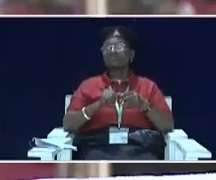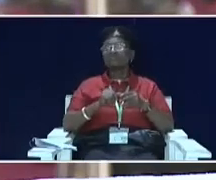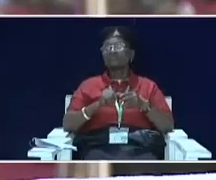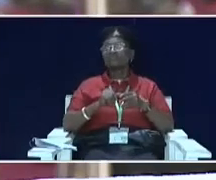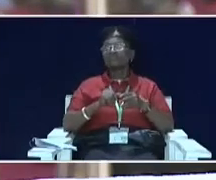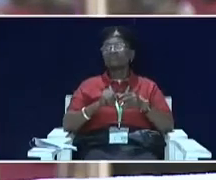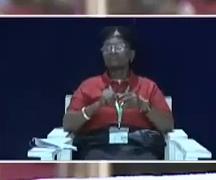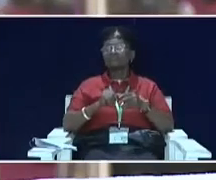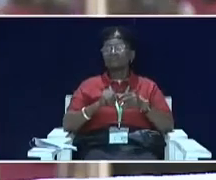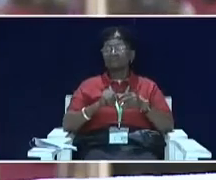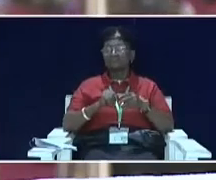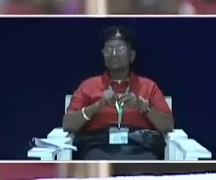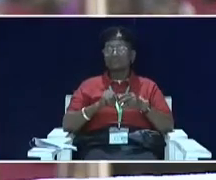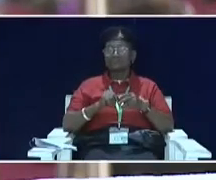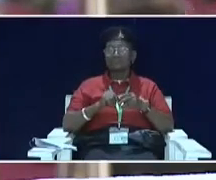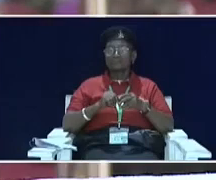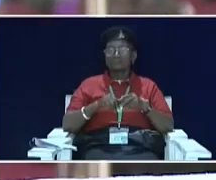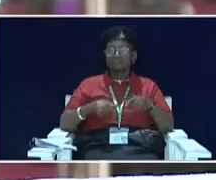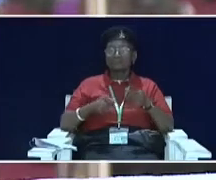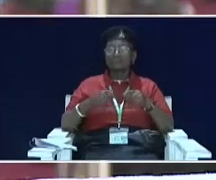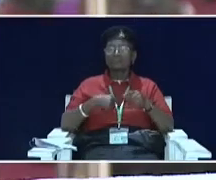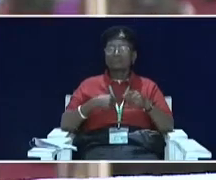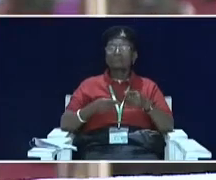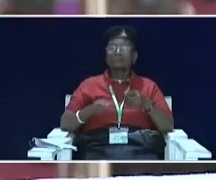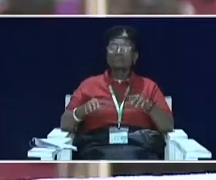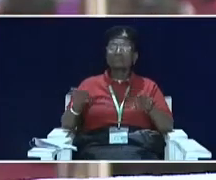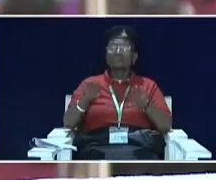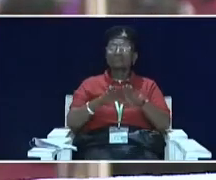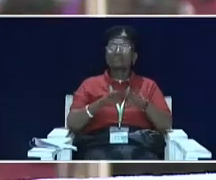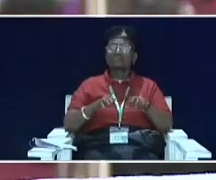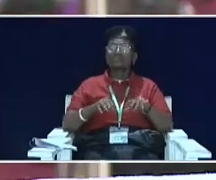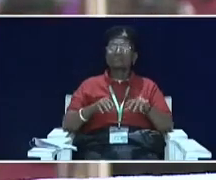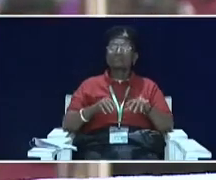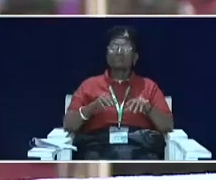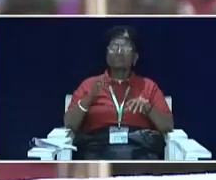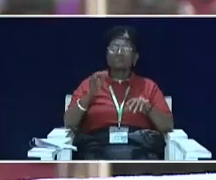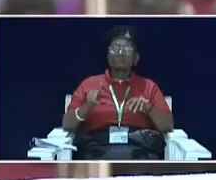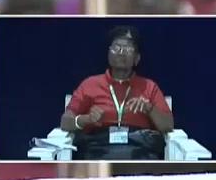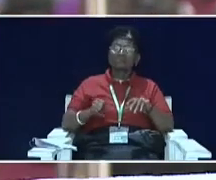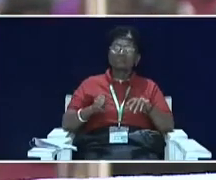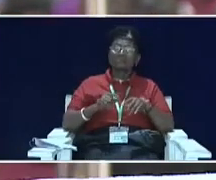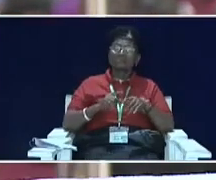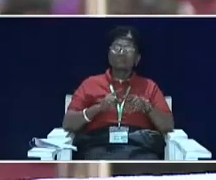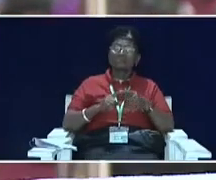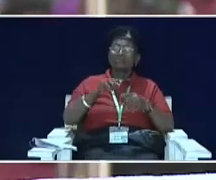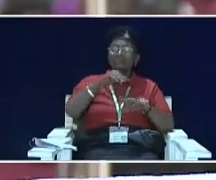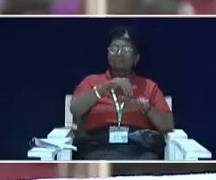Because tonight we are going to pray. And we are not going to pray a very small prayer.